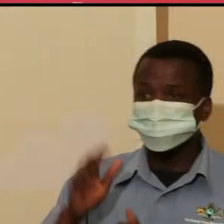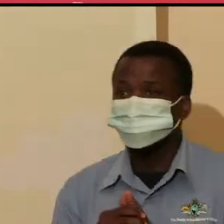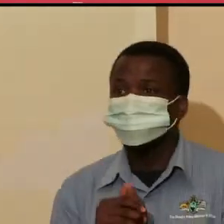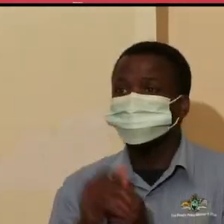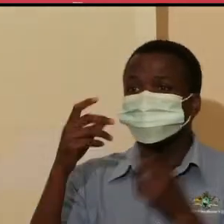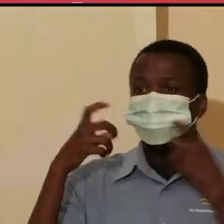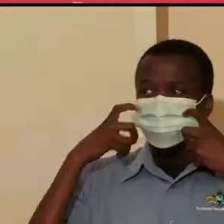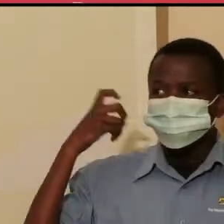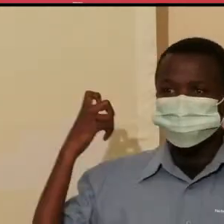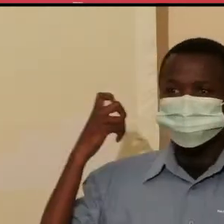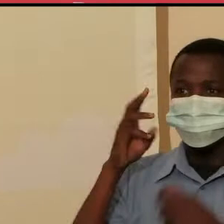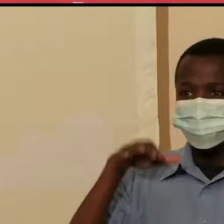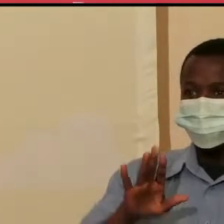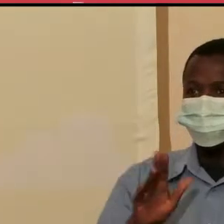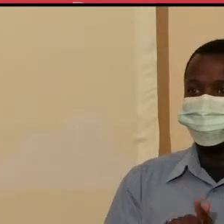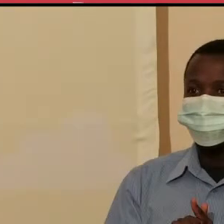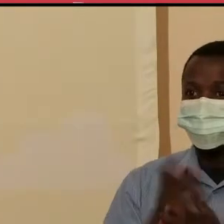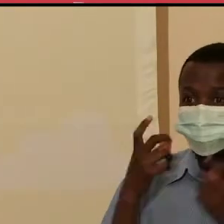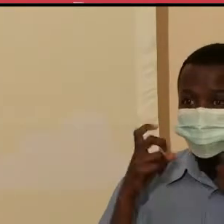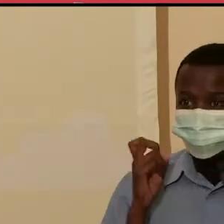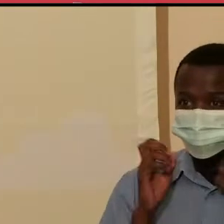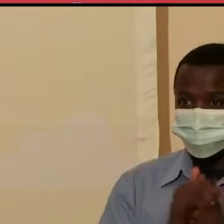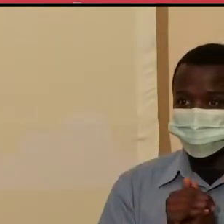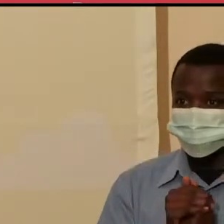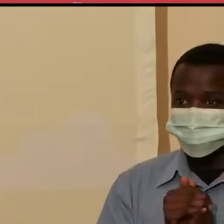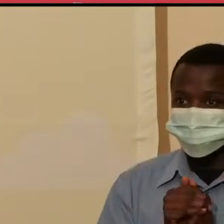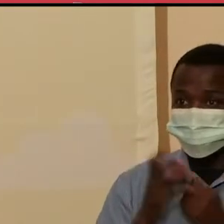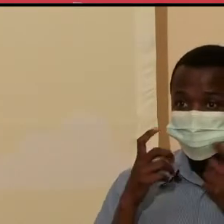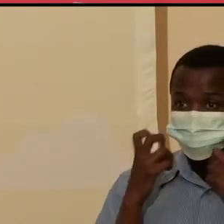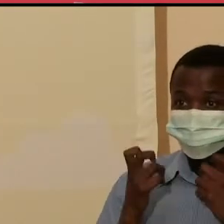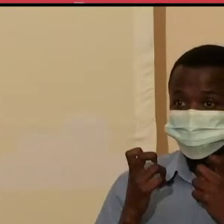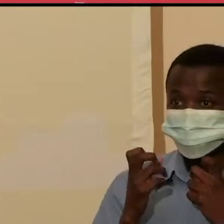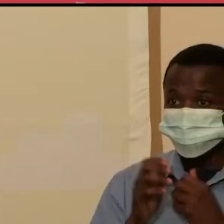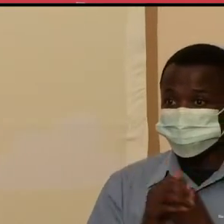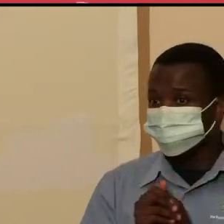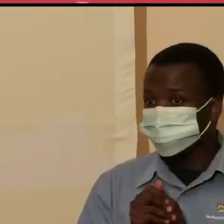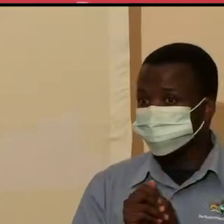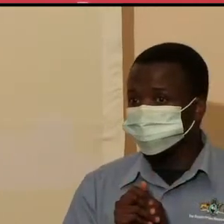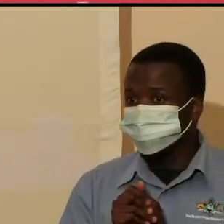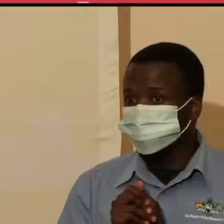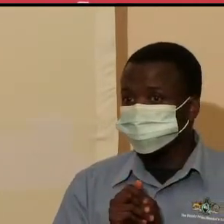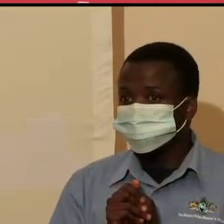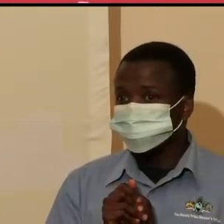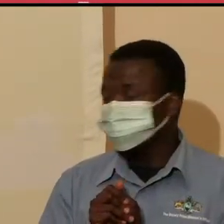Okay, she'll come there. Okay, Margaret Jane.